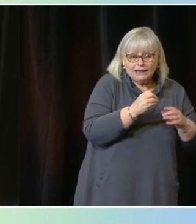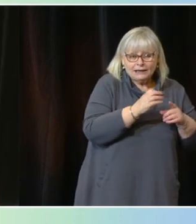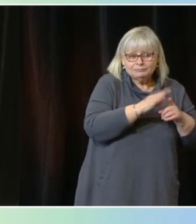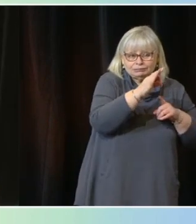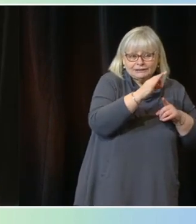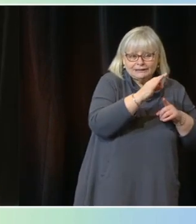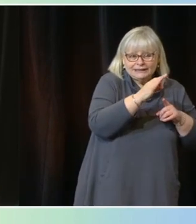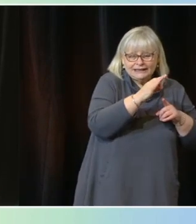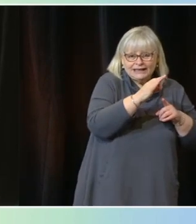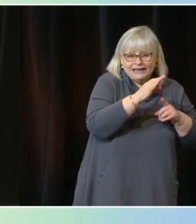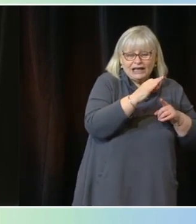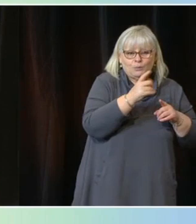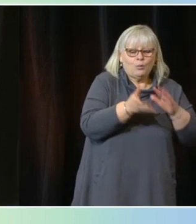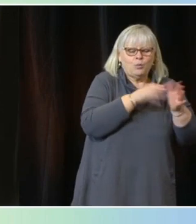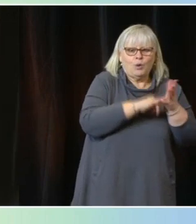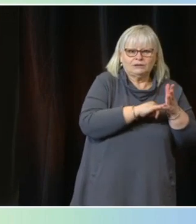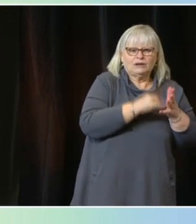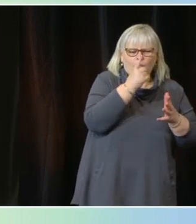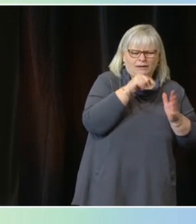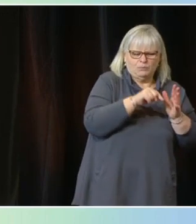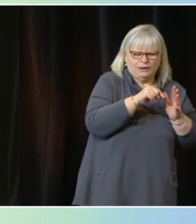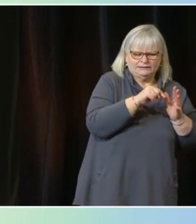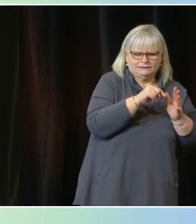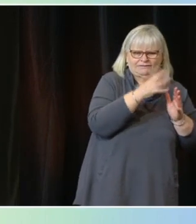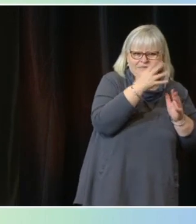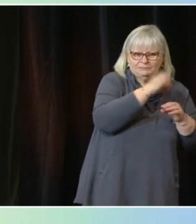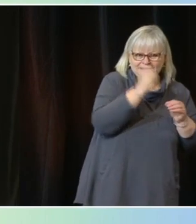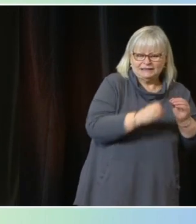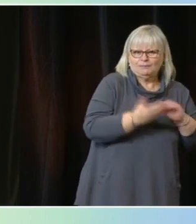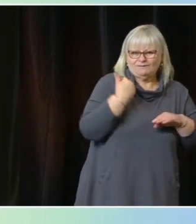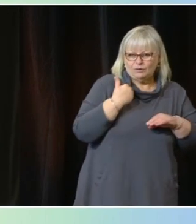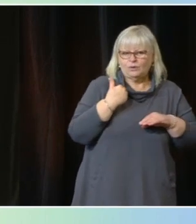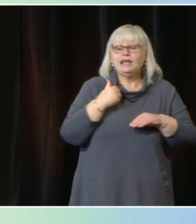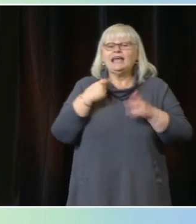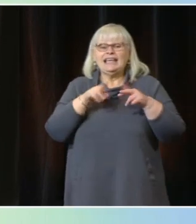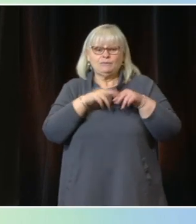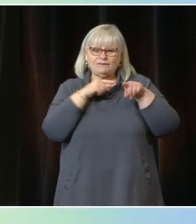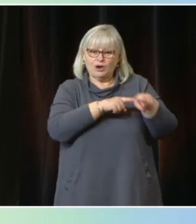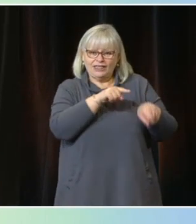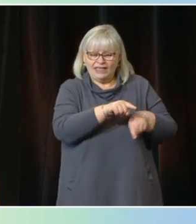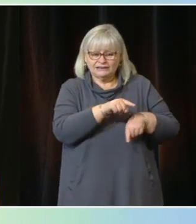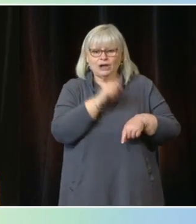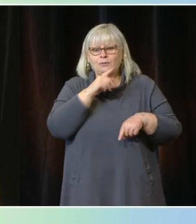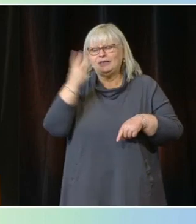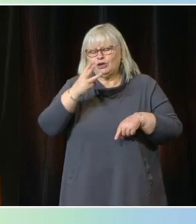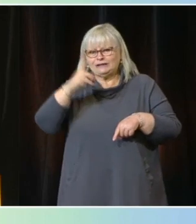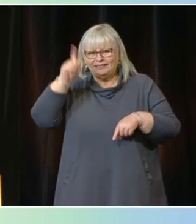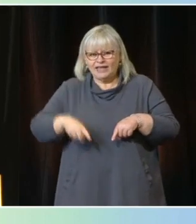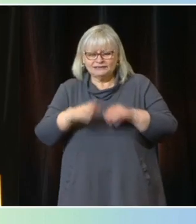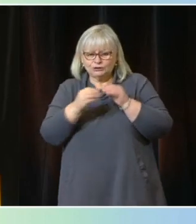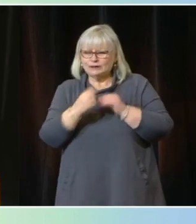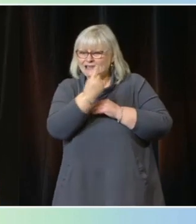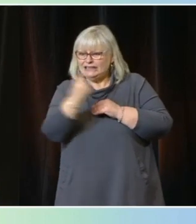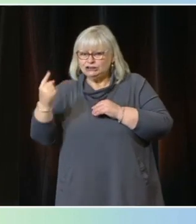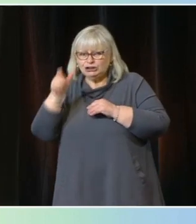one and a half percent assumed in that intergenerational report gross national income will be thirteen thousand dollars per person lower in real